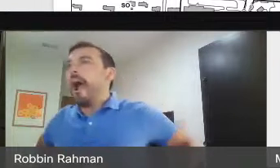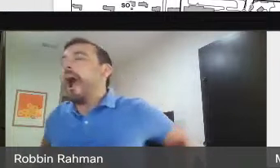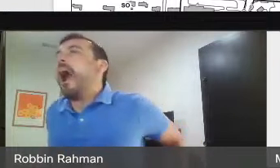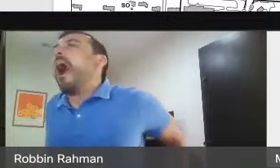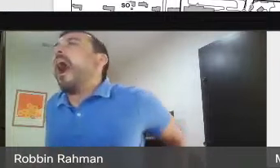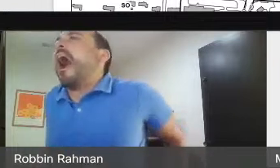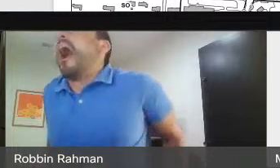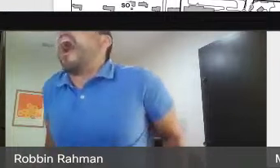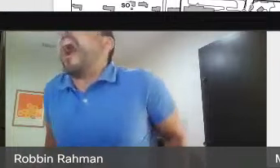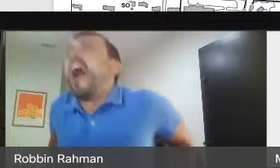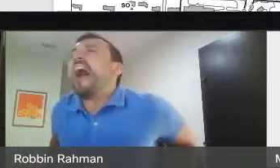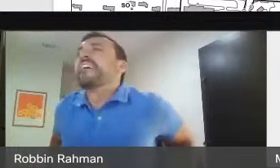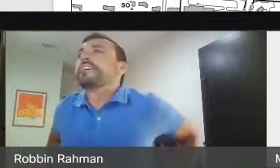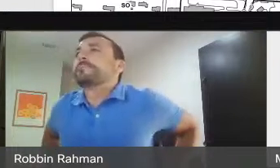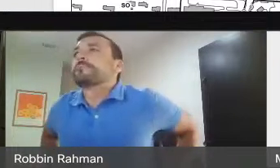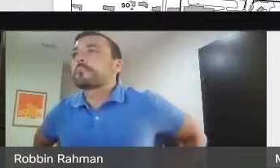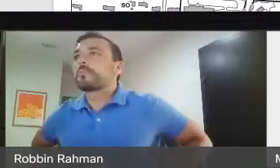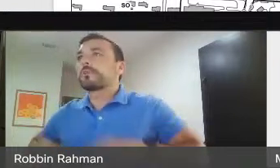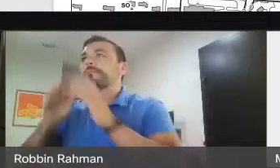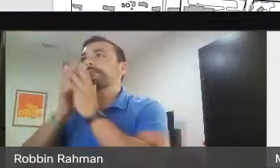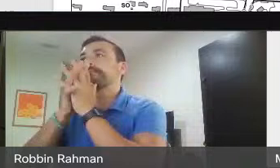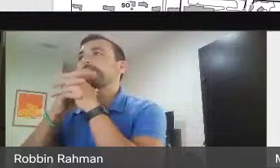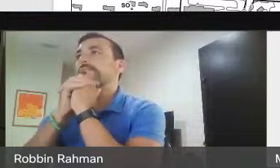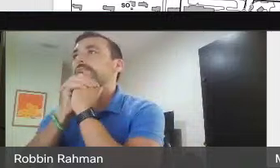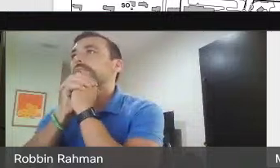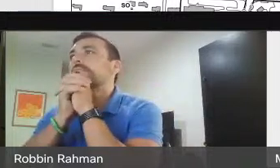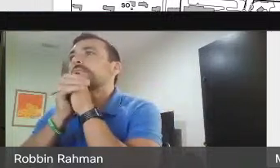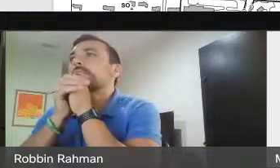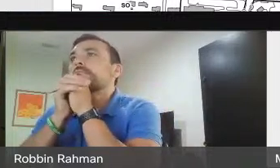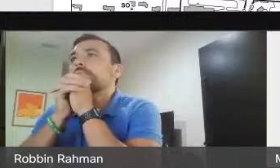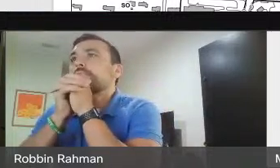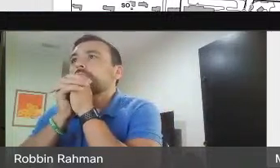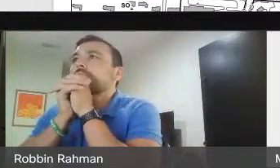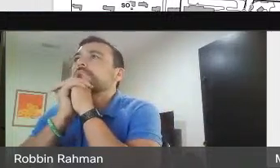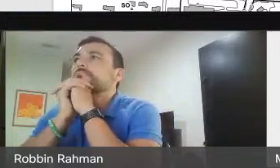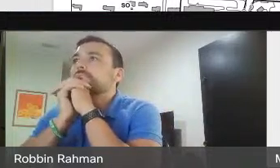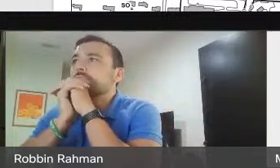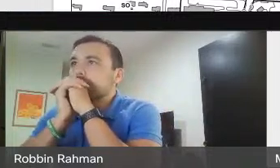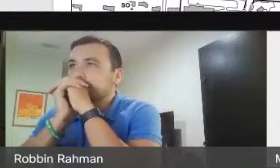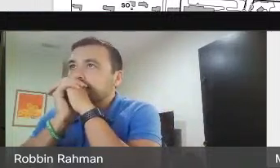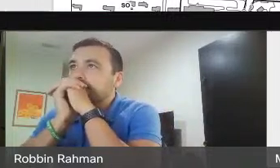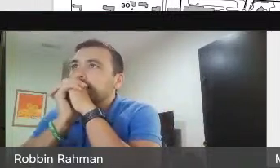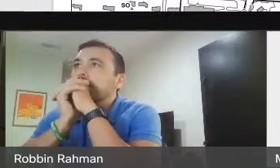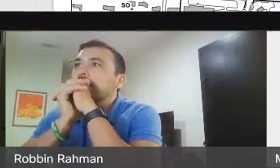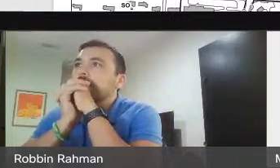residential mid-density, and the request is to change it to commercial.